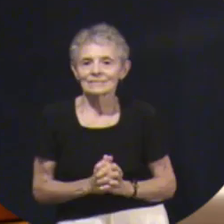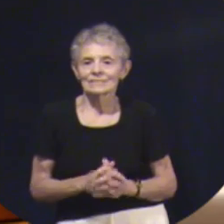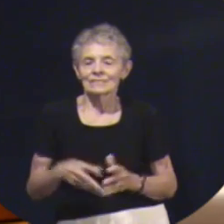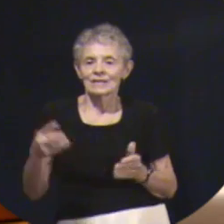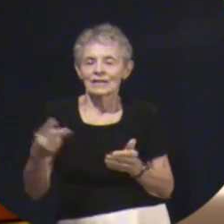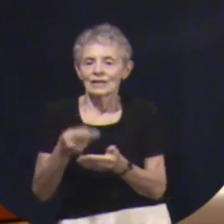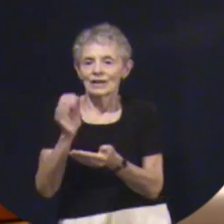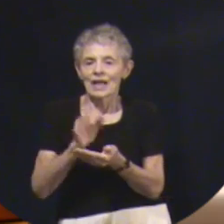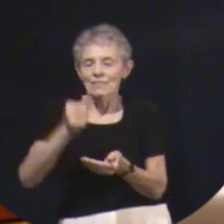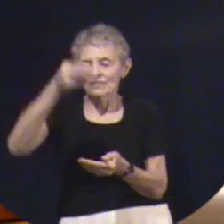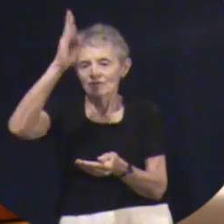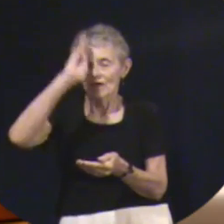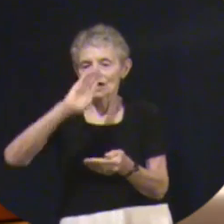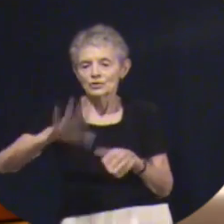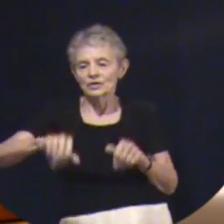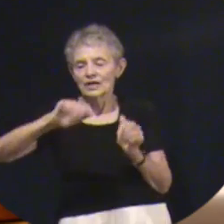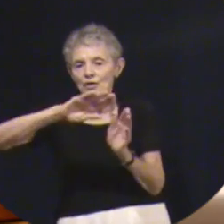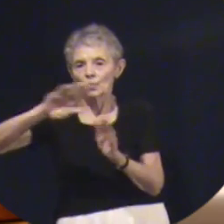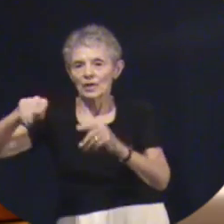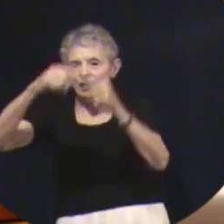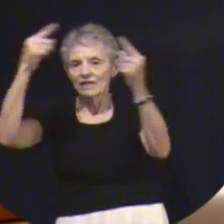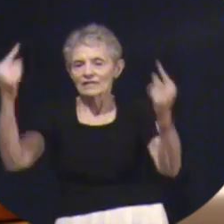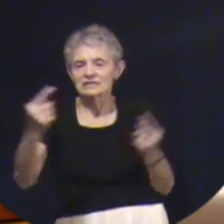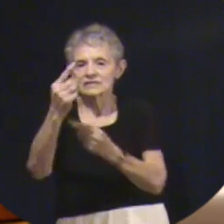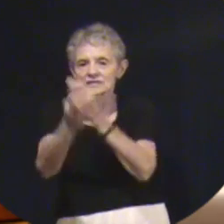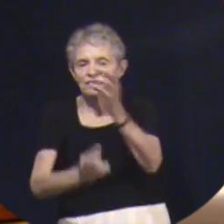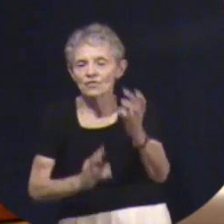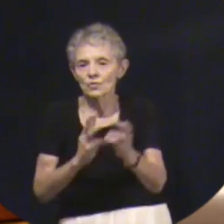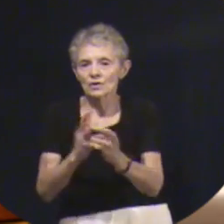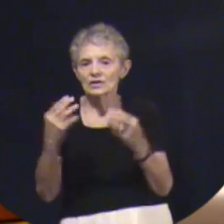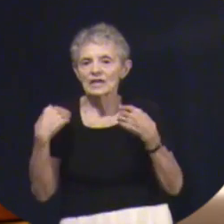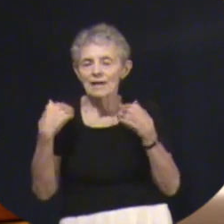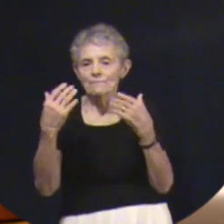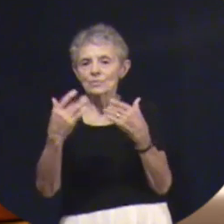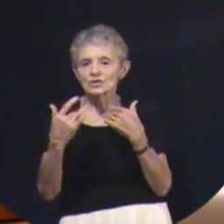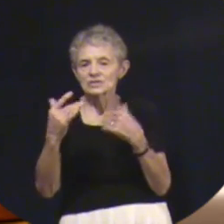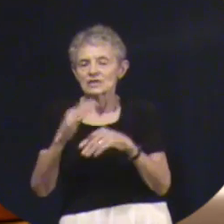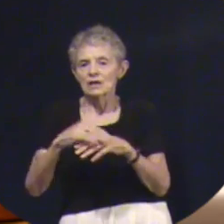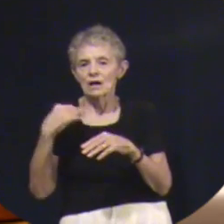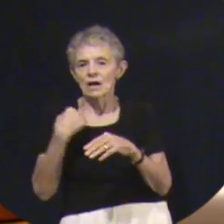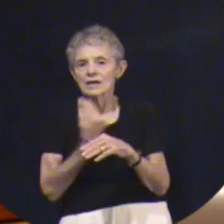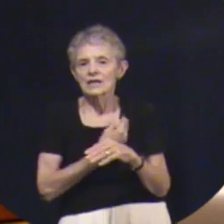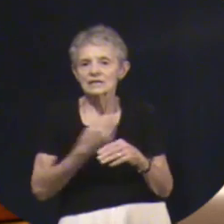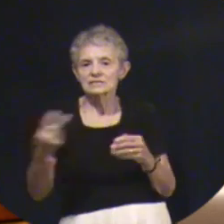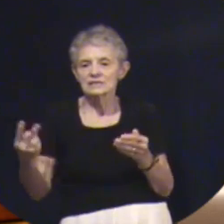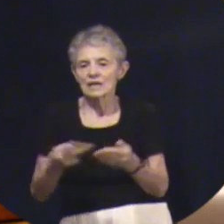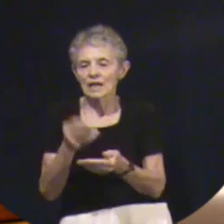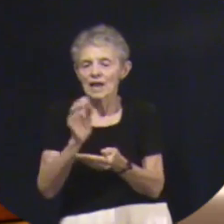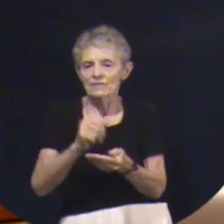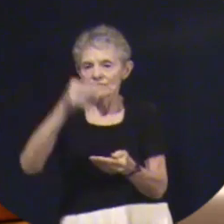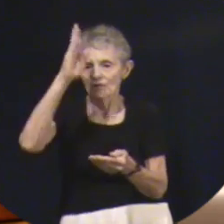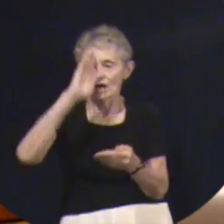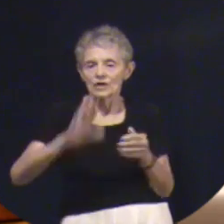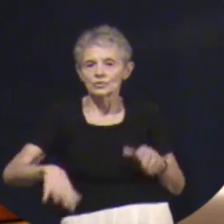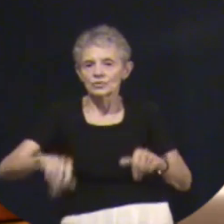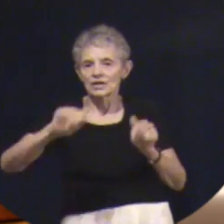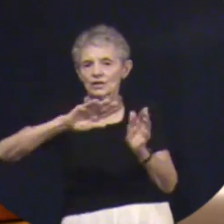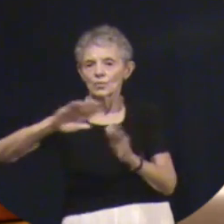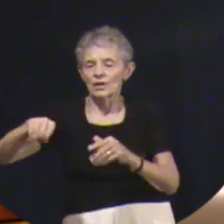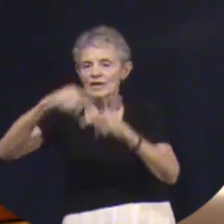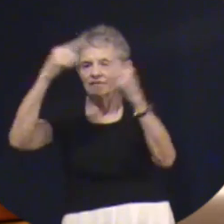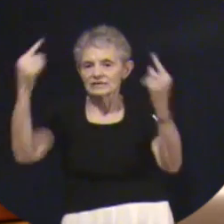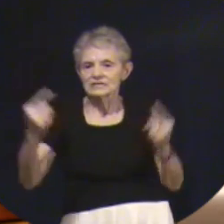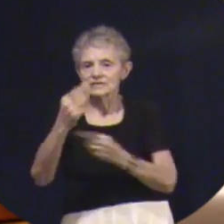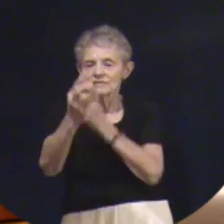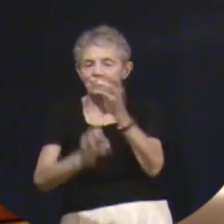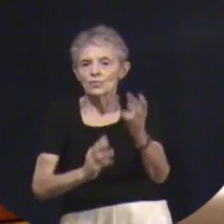Lamb of God, you take away the sins of the world. Have mercy on us. Lamb of God, you take